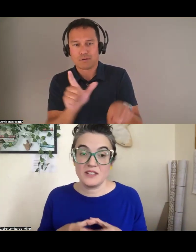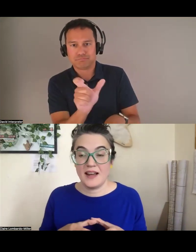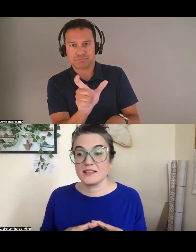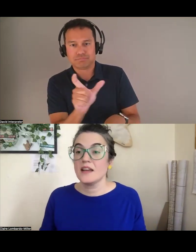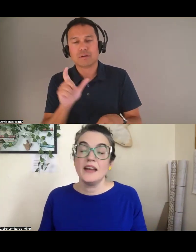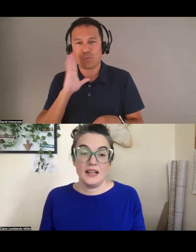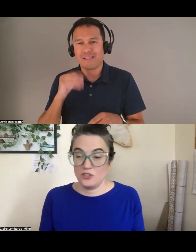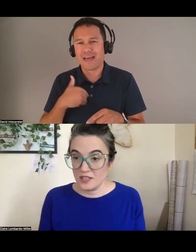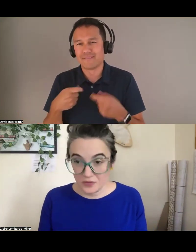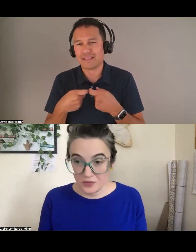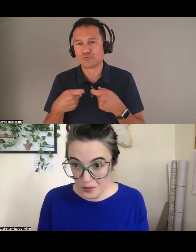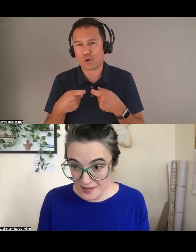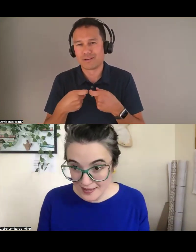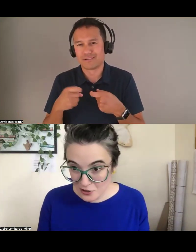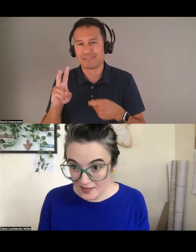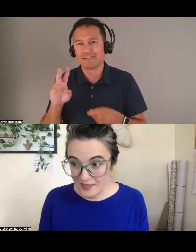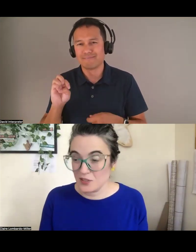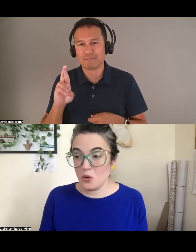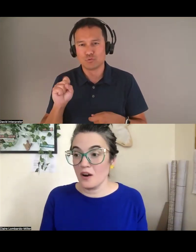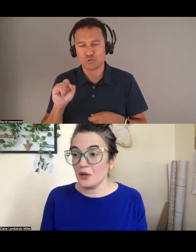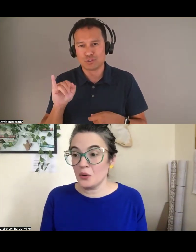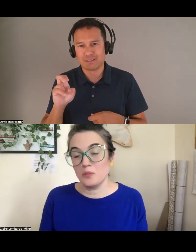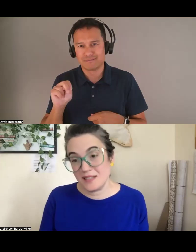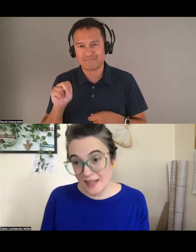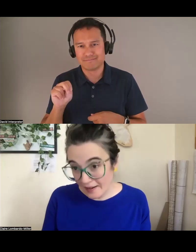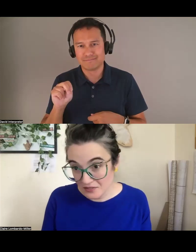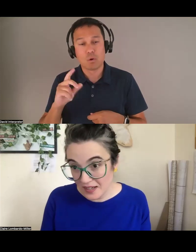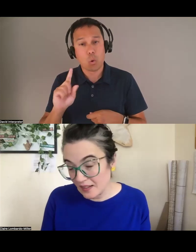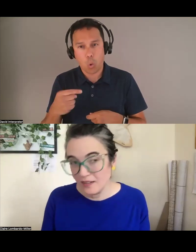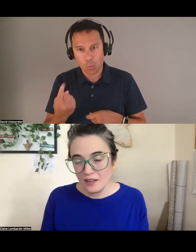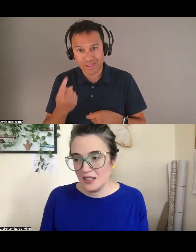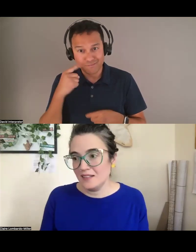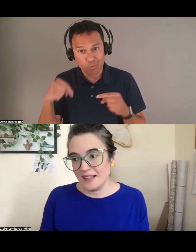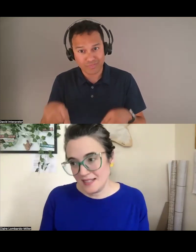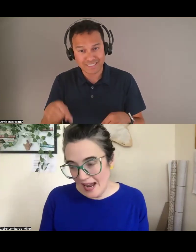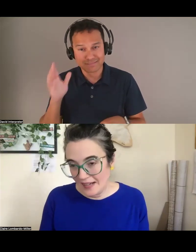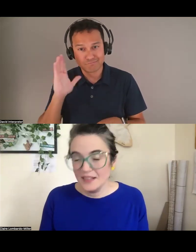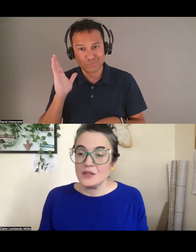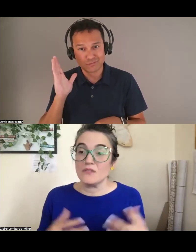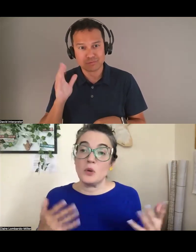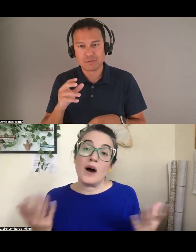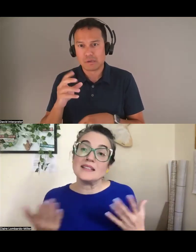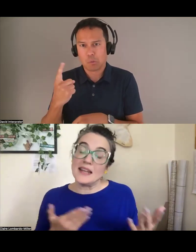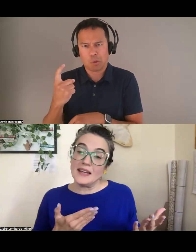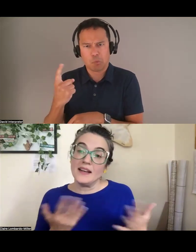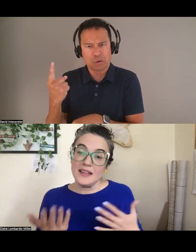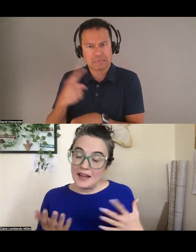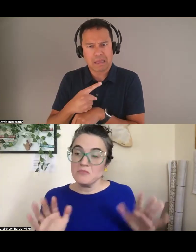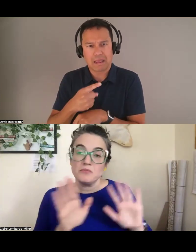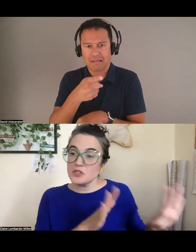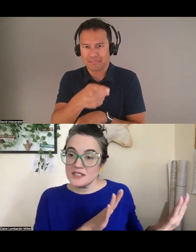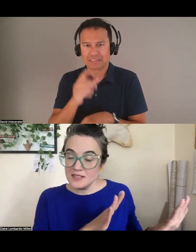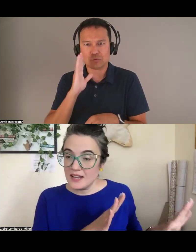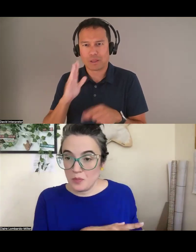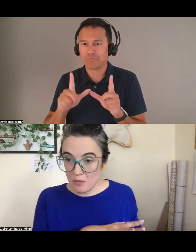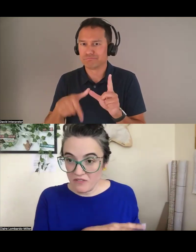of the test. It's just for this presentation. This QR code will be deactivated in like a day. So if you want to take it again,